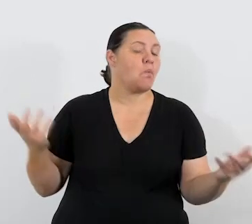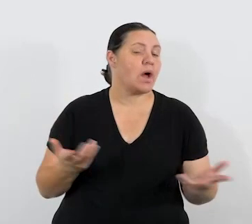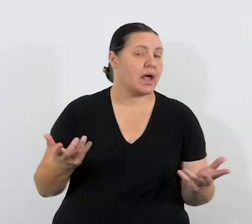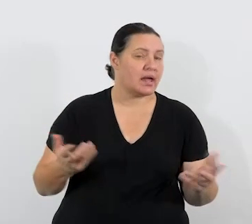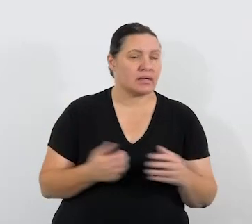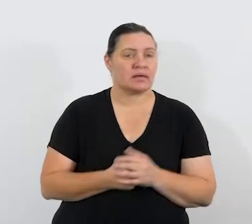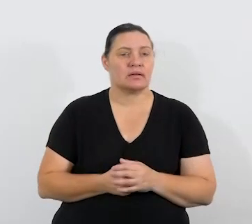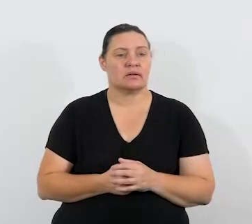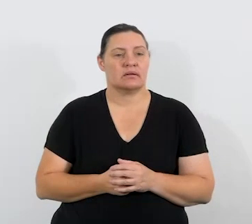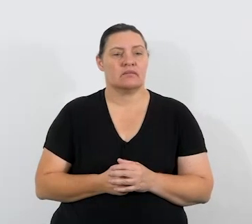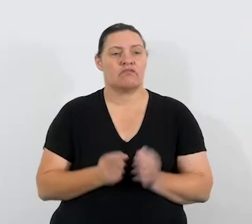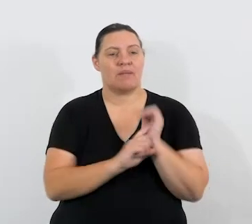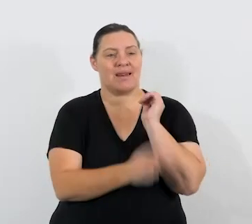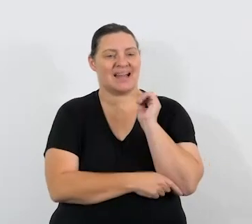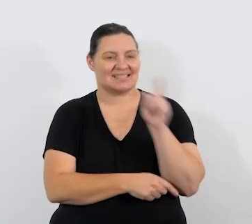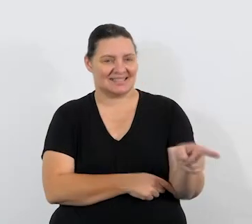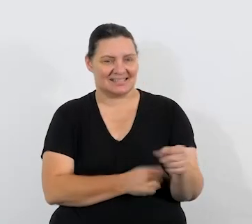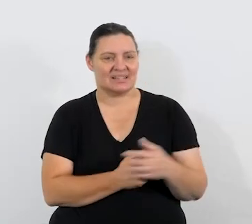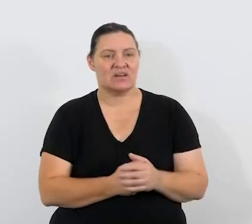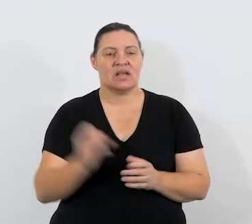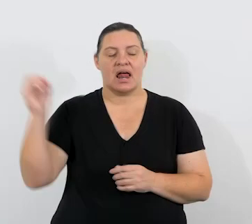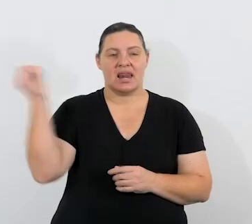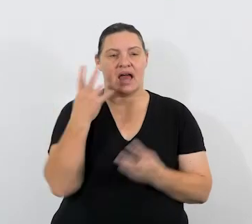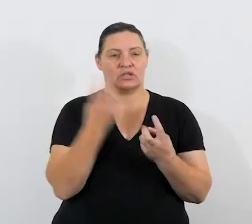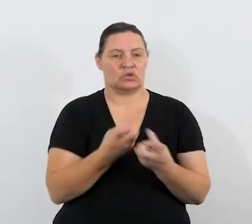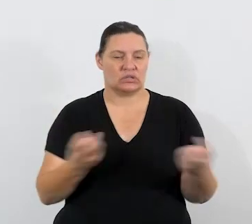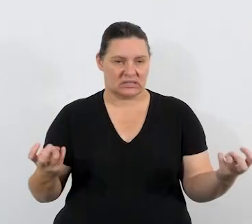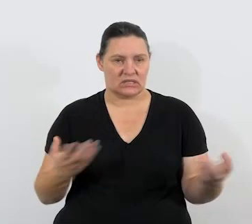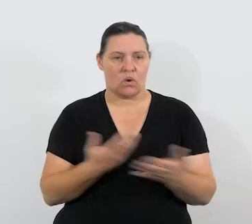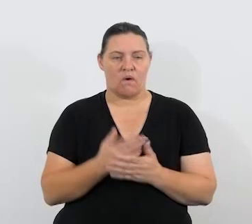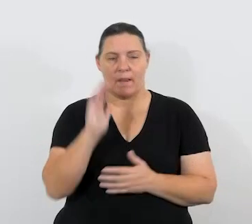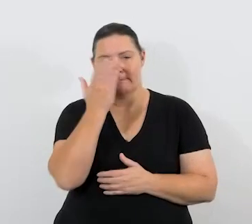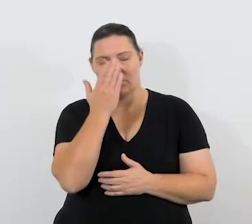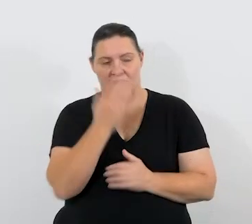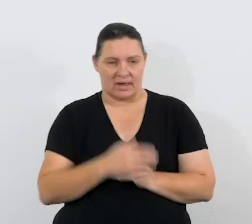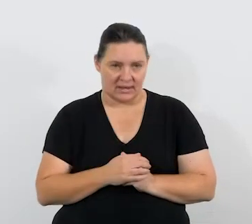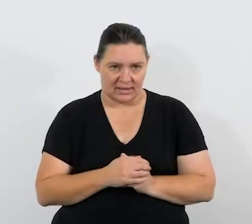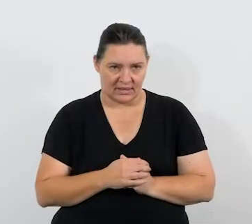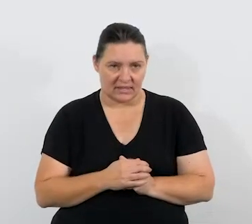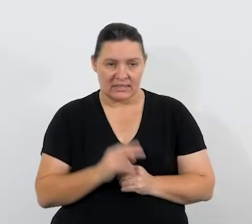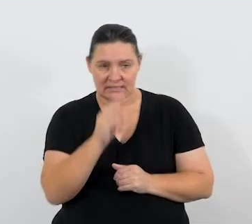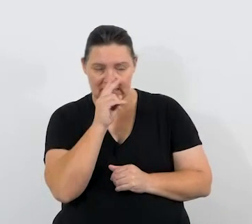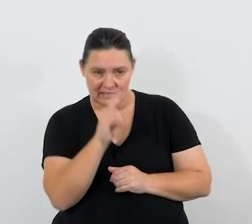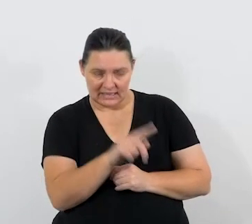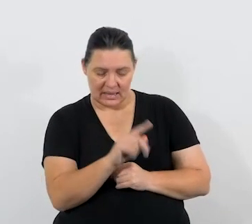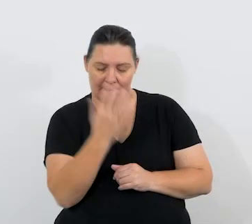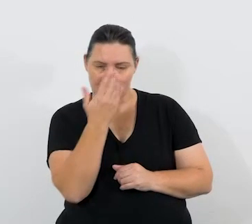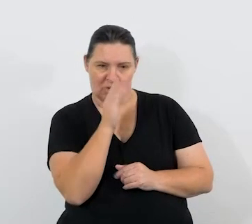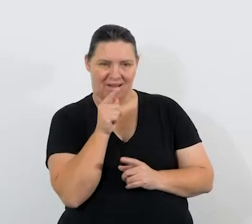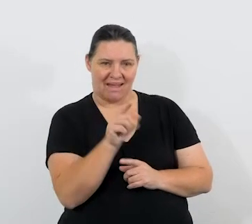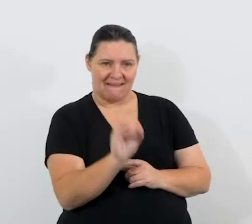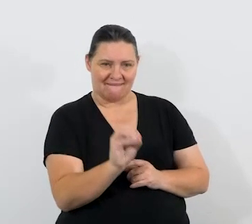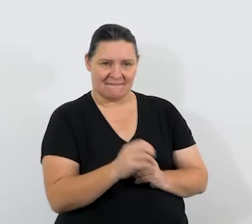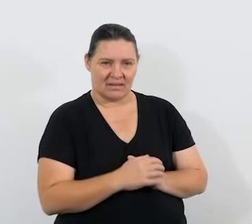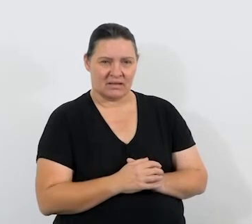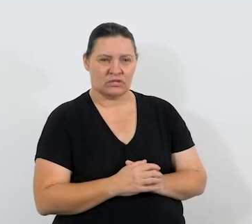The light comes from this last part, which is our light source or the mirror. So if you can see, this is our mirror